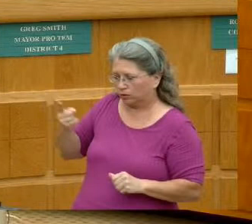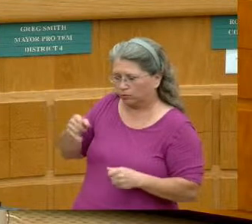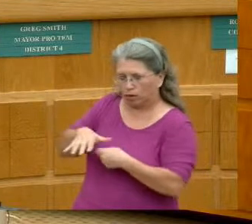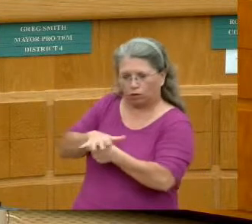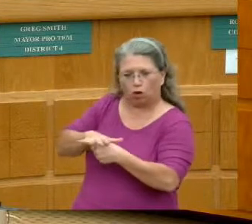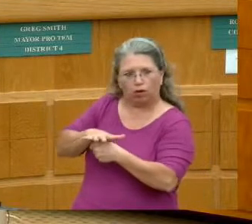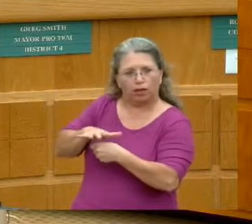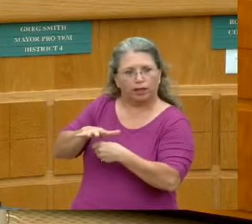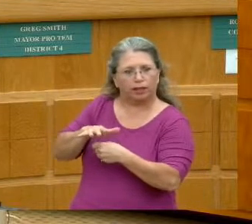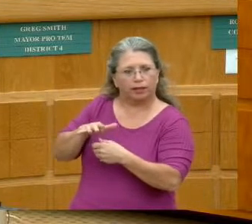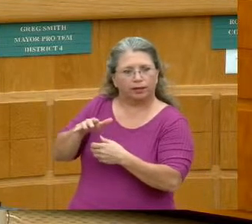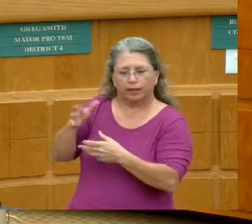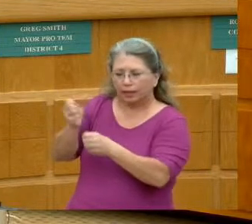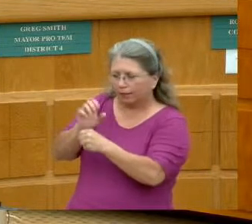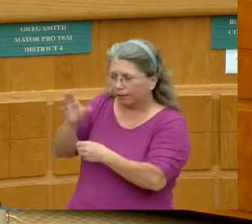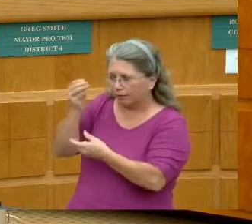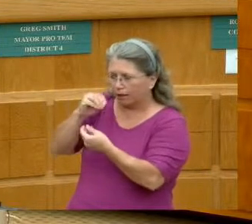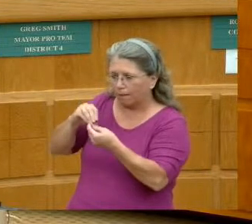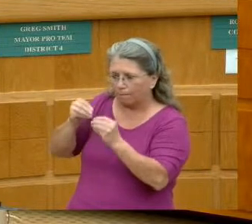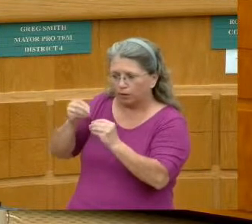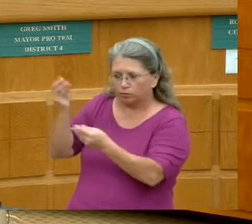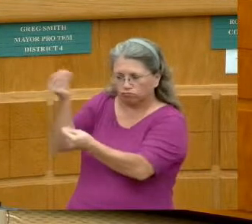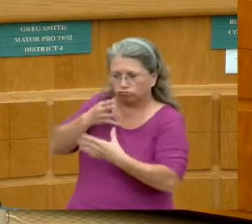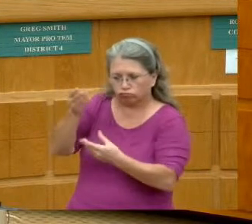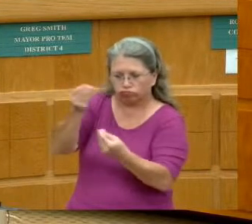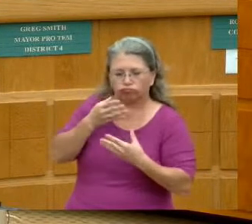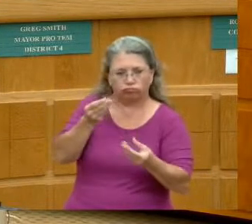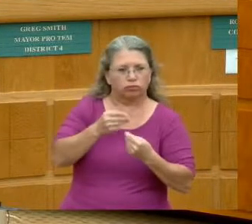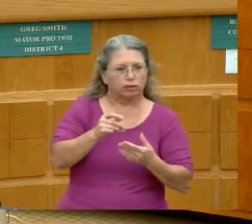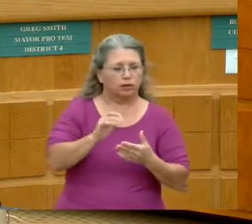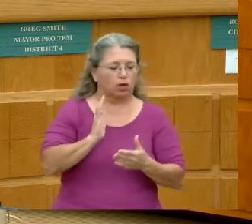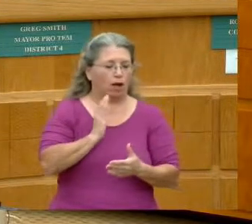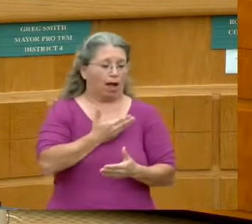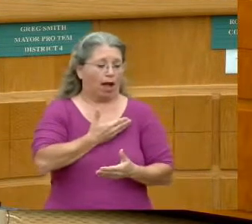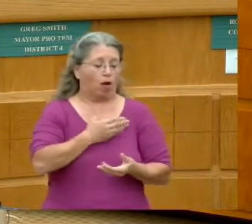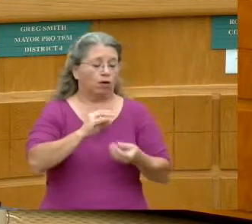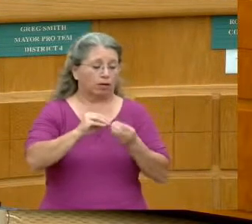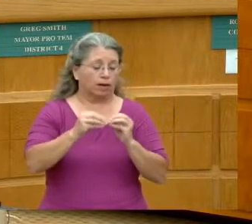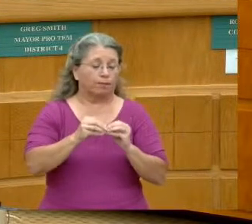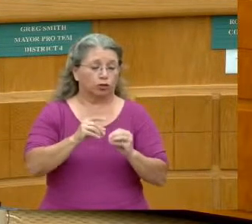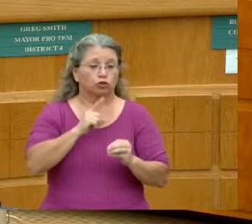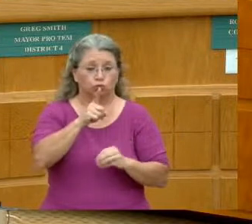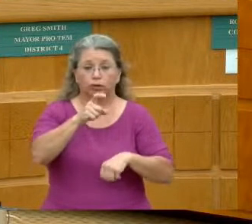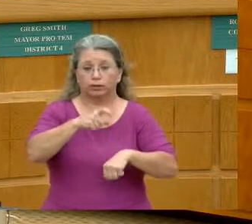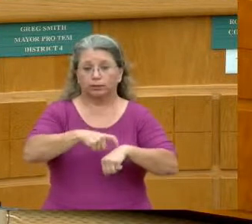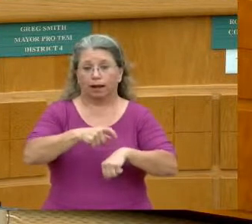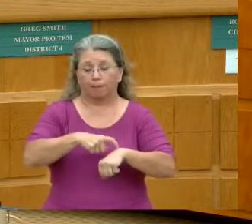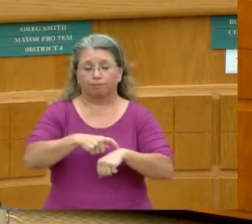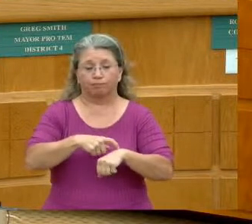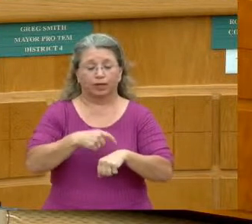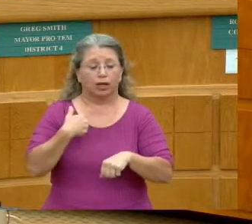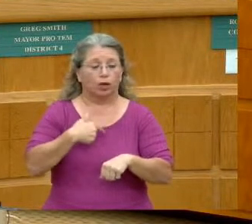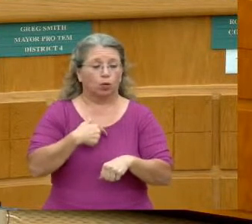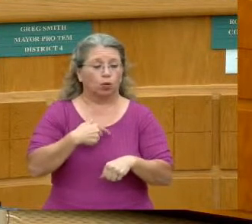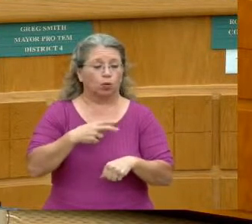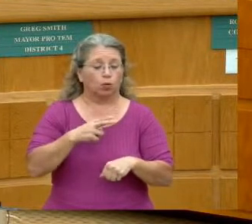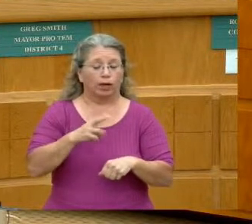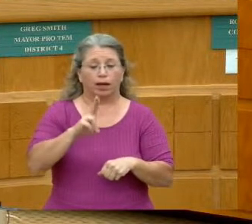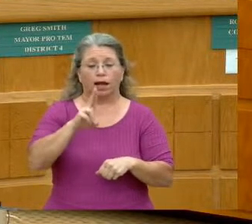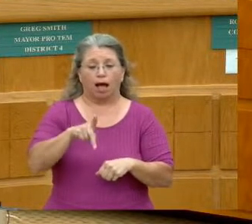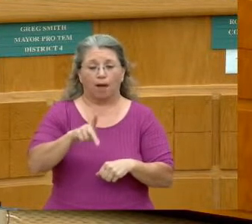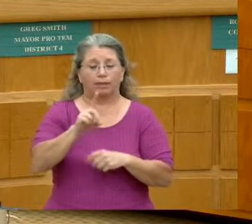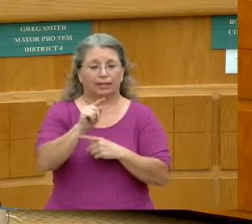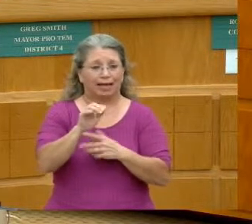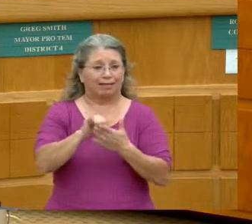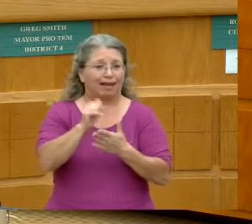what's really going on in terms of number of tests. So our tests, we update them every day. We get calls into us from